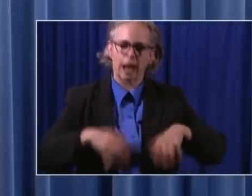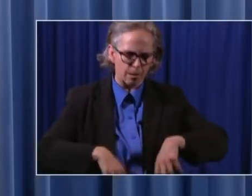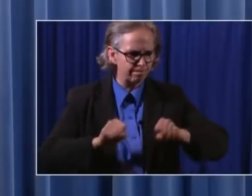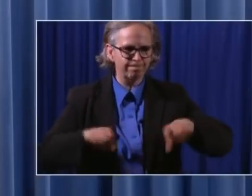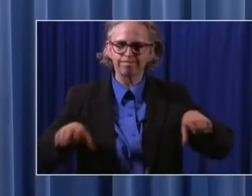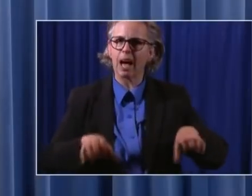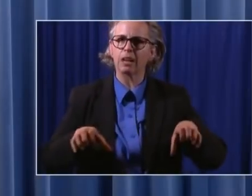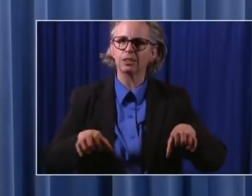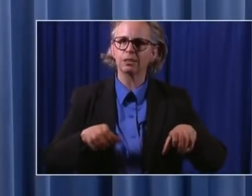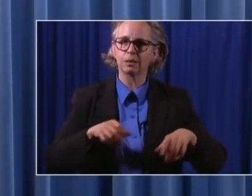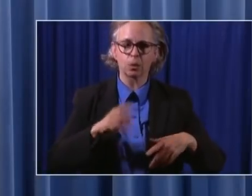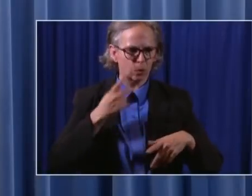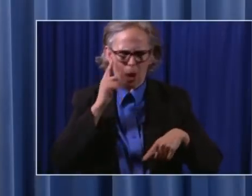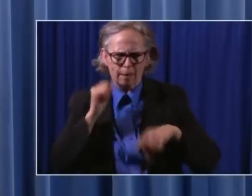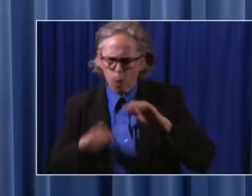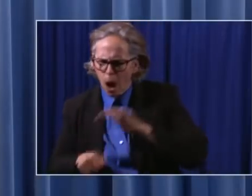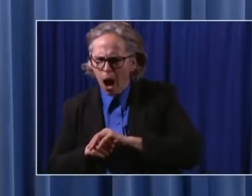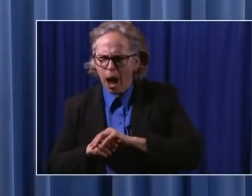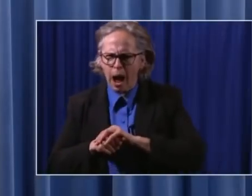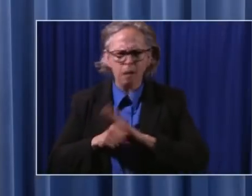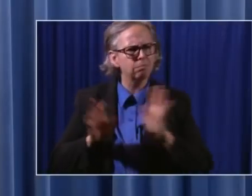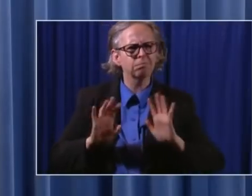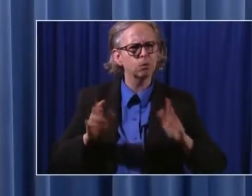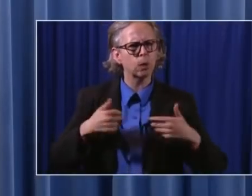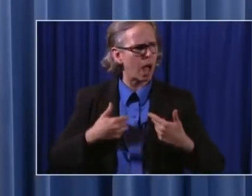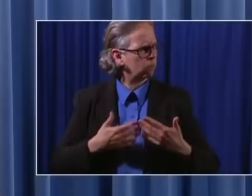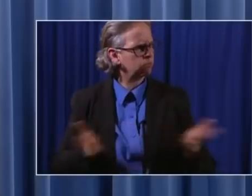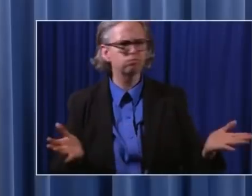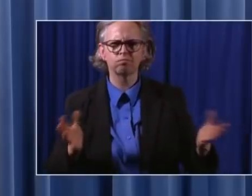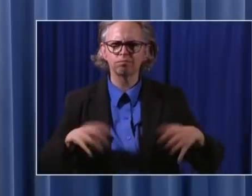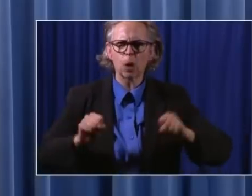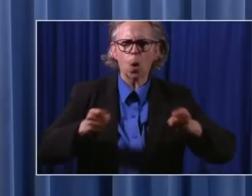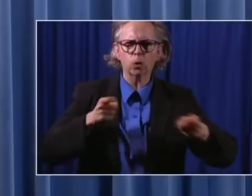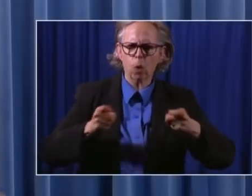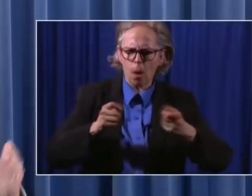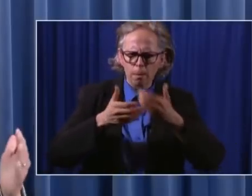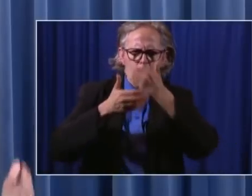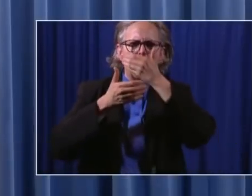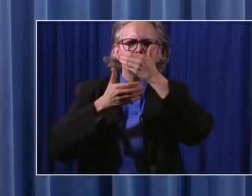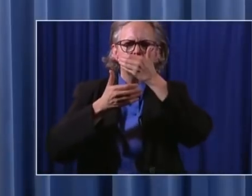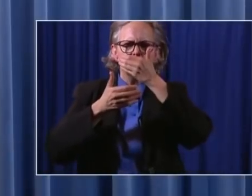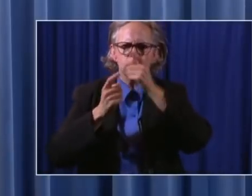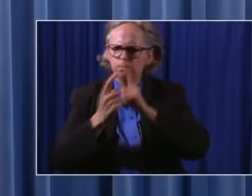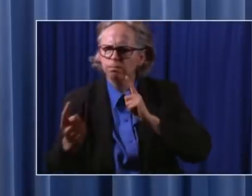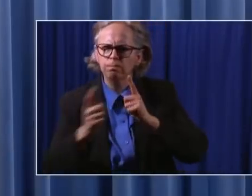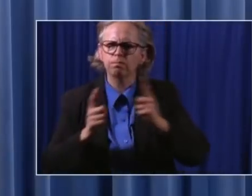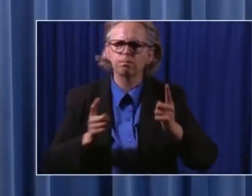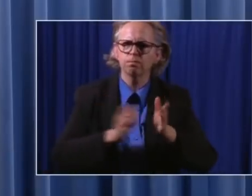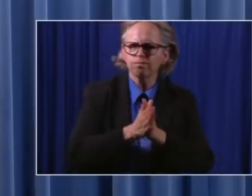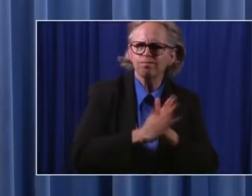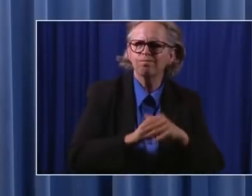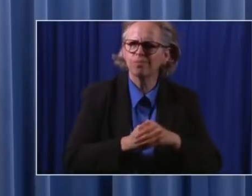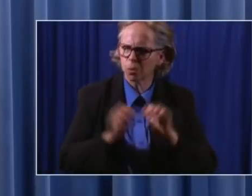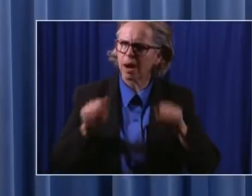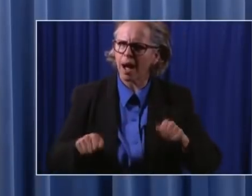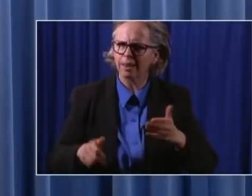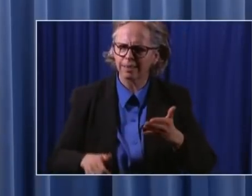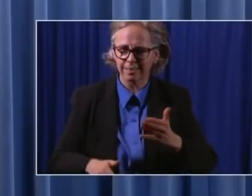look outside and say, hey, it's going to rain in an hour. I won't go out and water my plants because they're going to get rained on